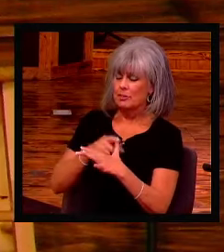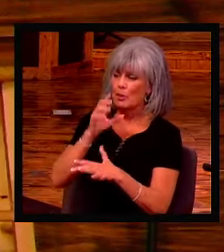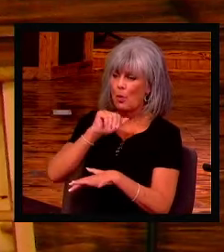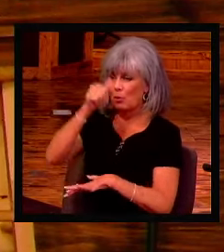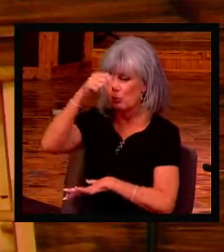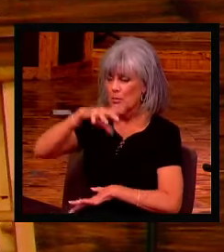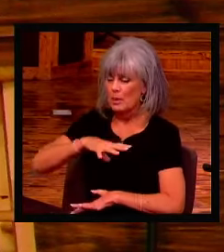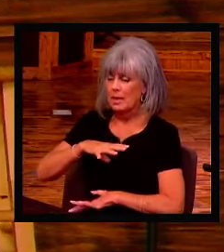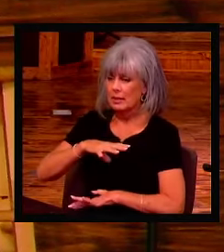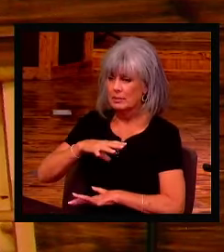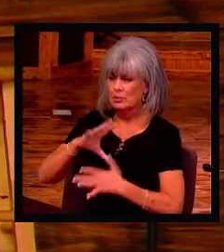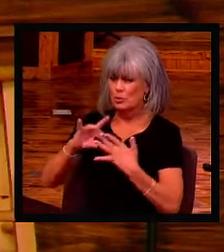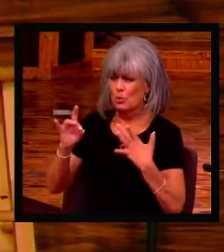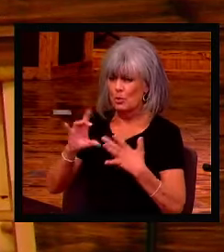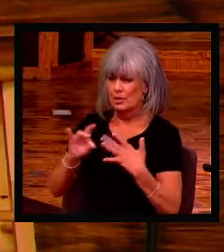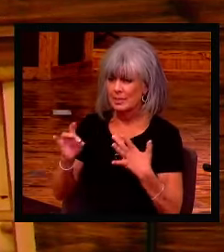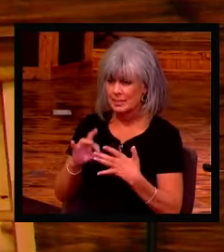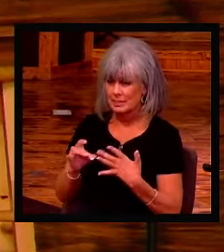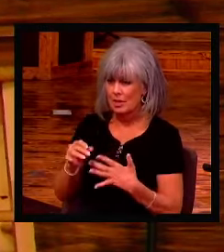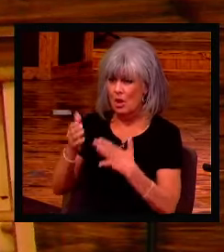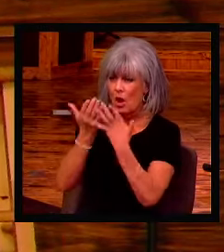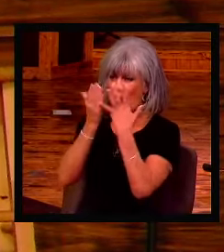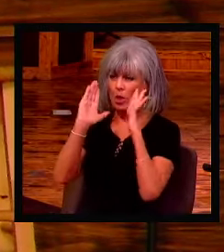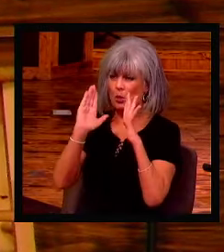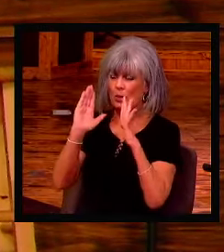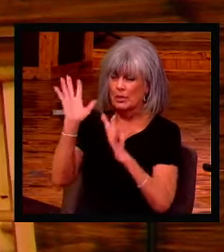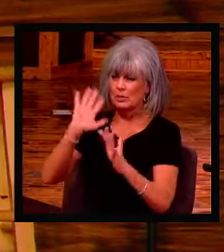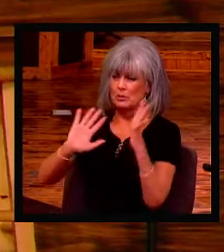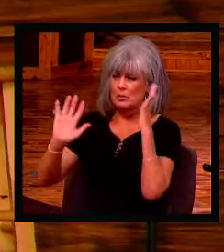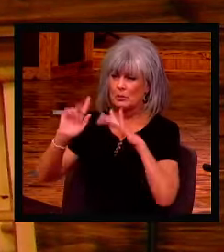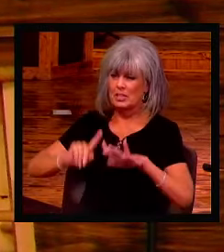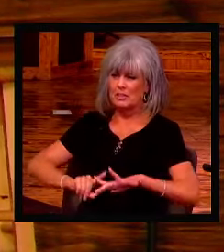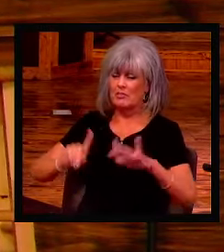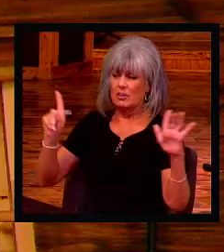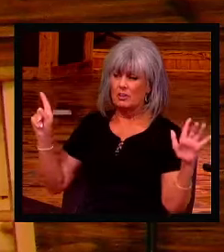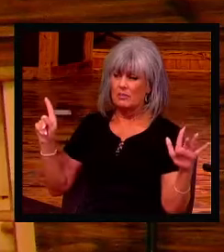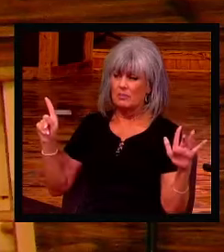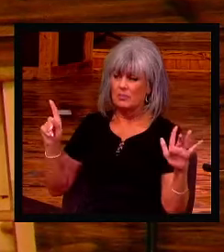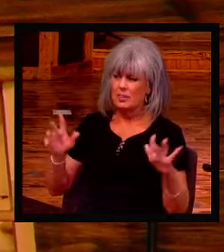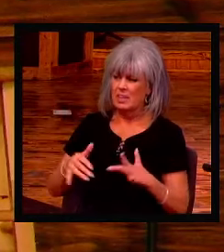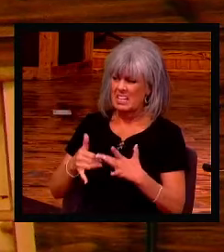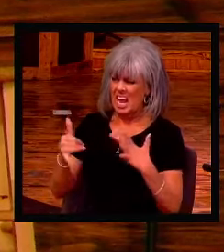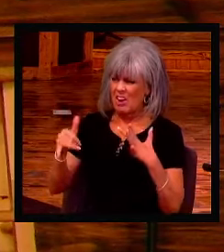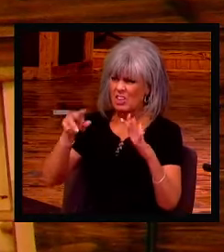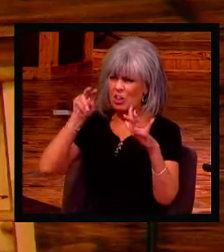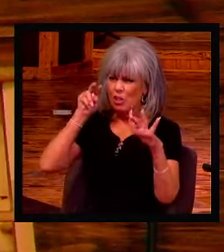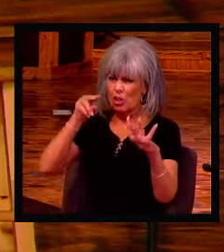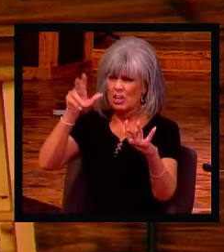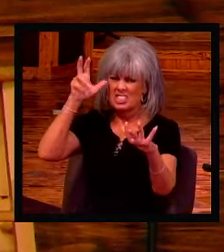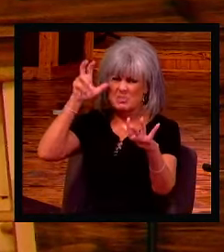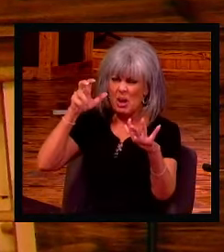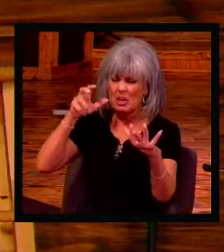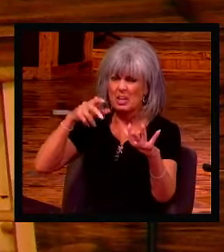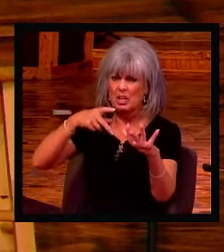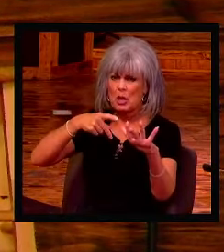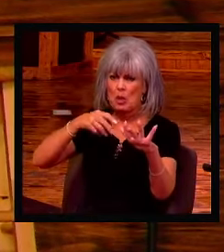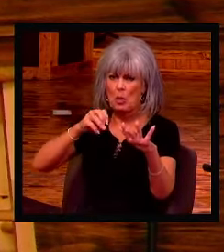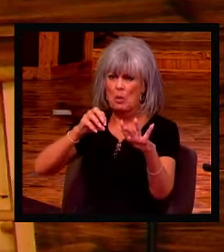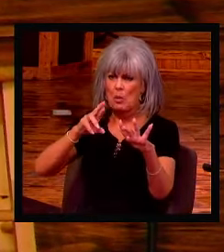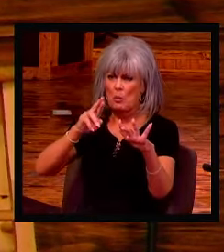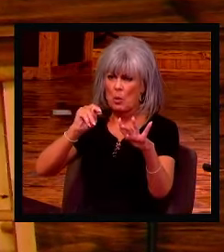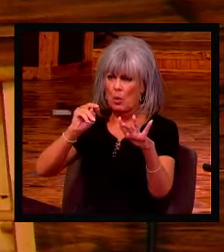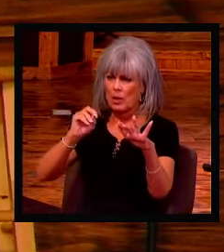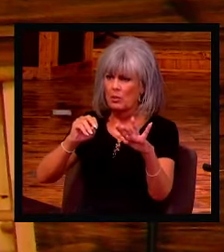like what it used to be in the aspect of to now. Now it looks demonic, pornographic, and